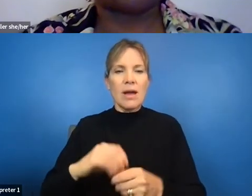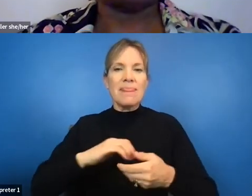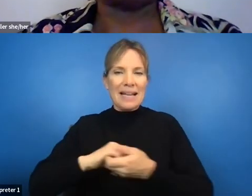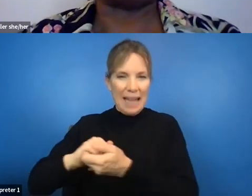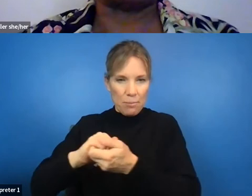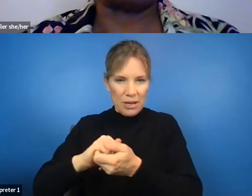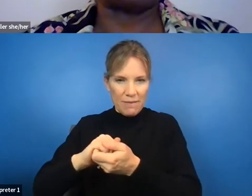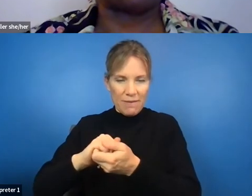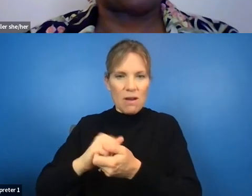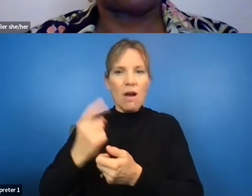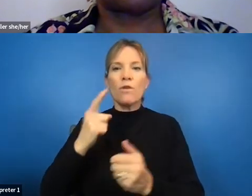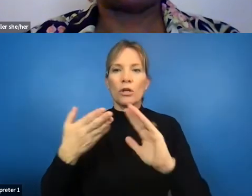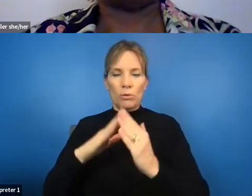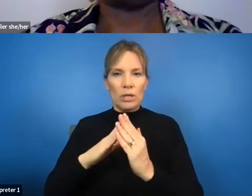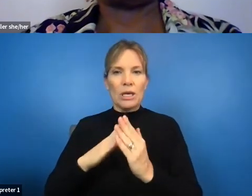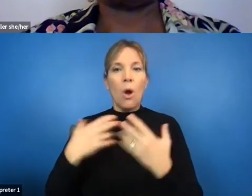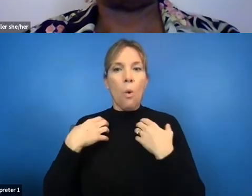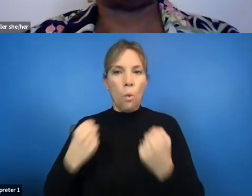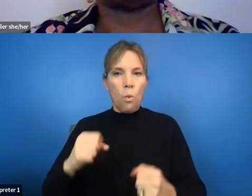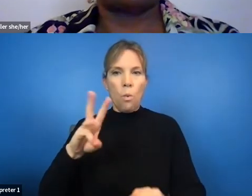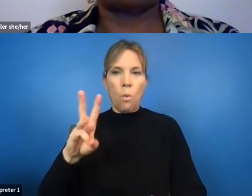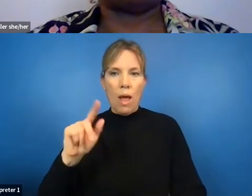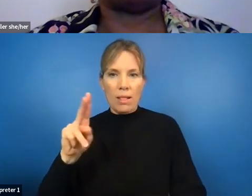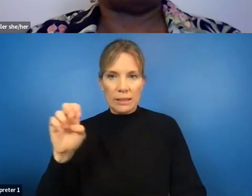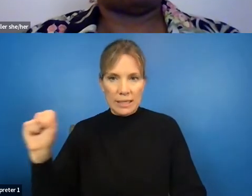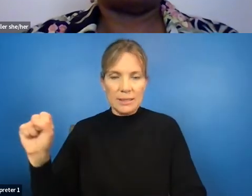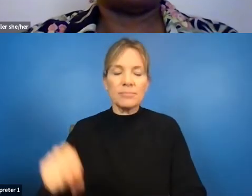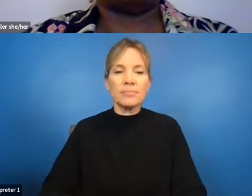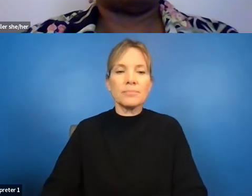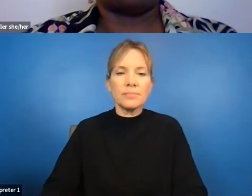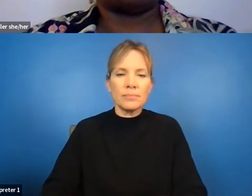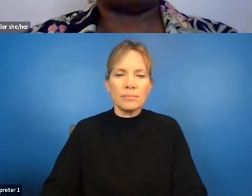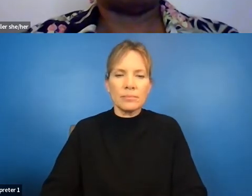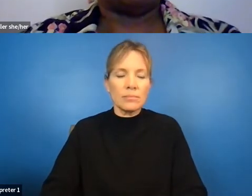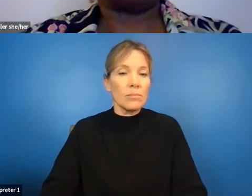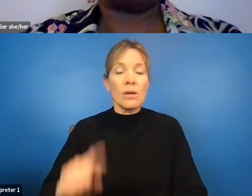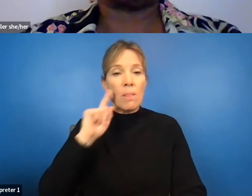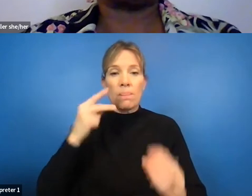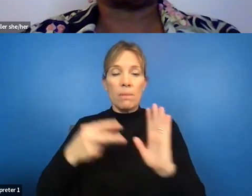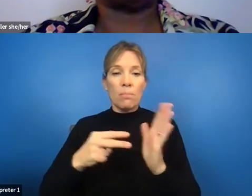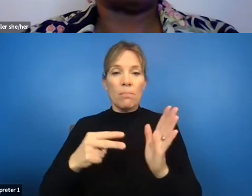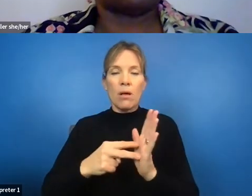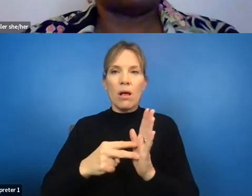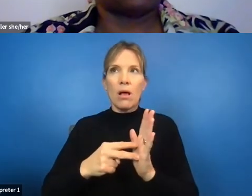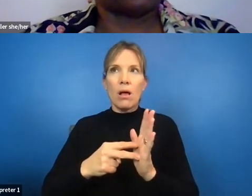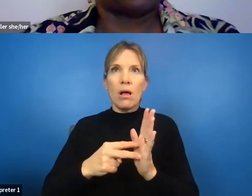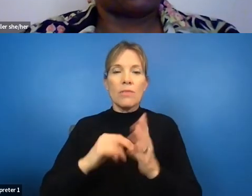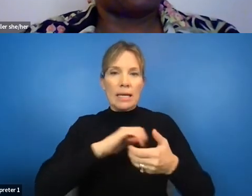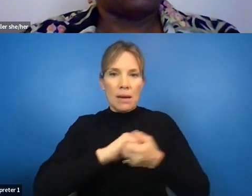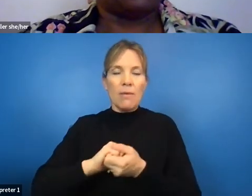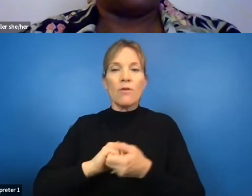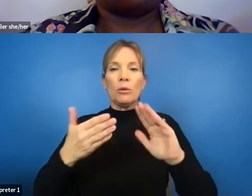collaborative for community wellness. And the purpose of the Collaborative for Community Wellness